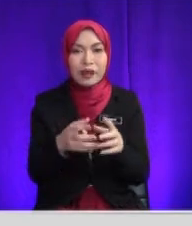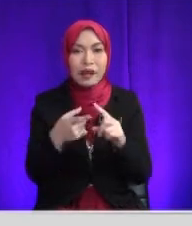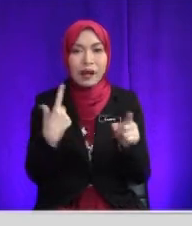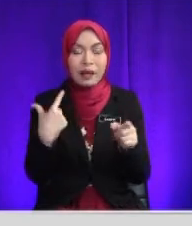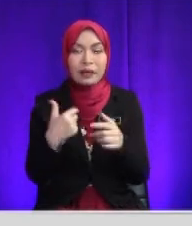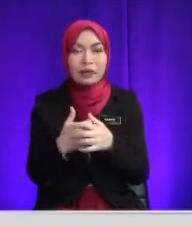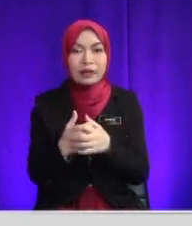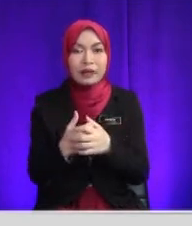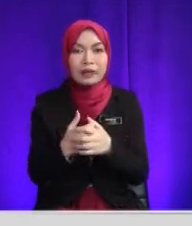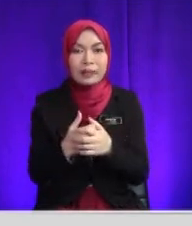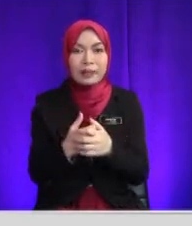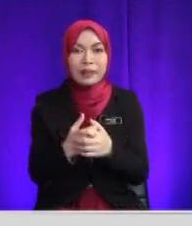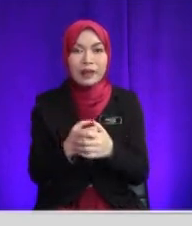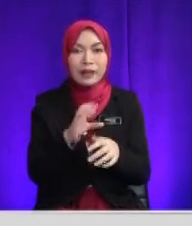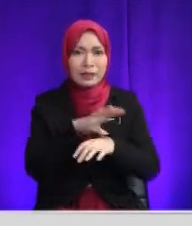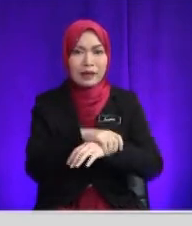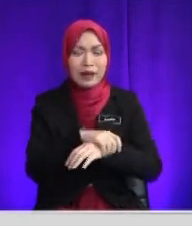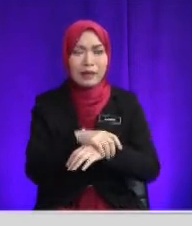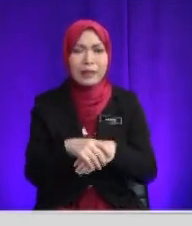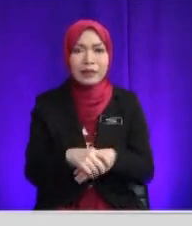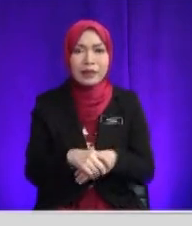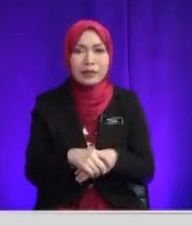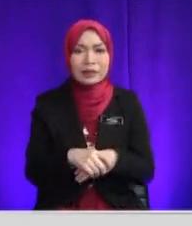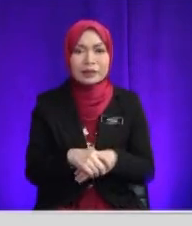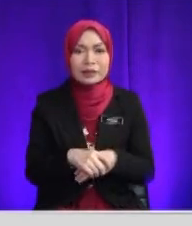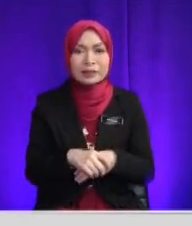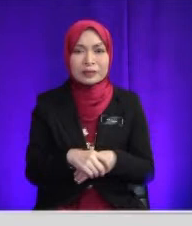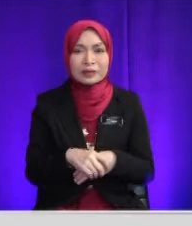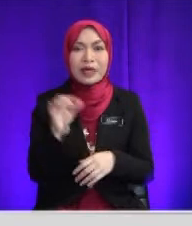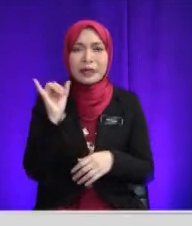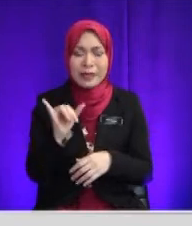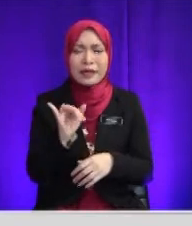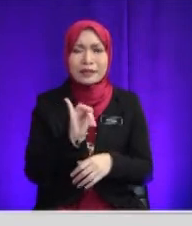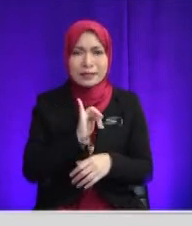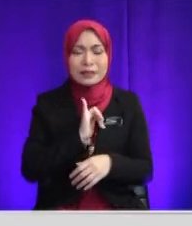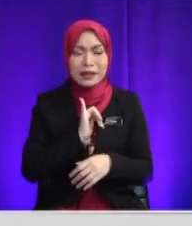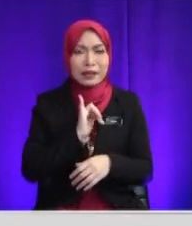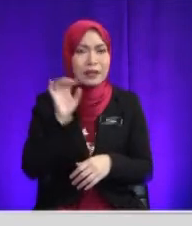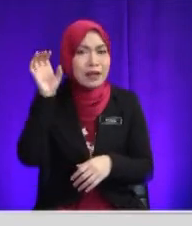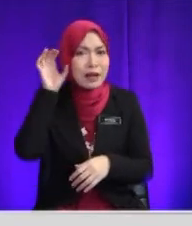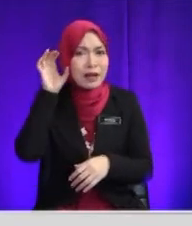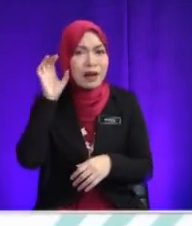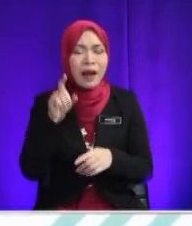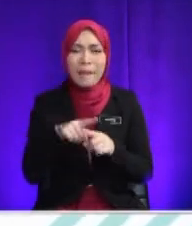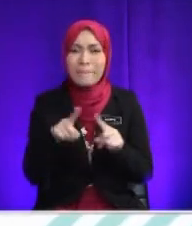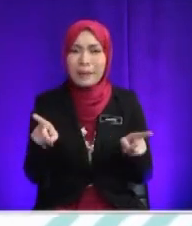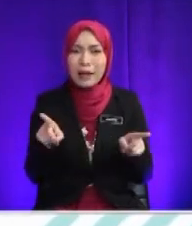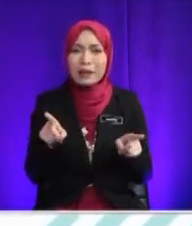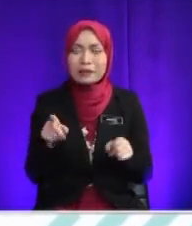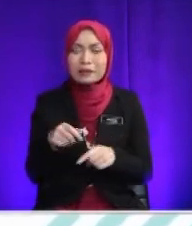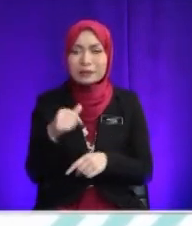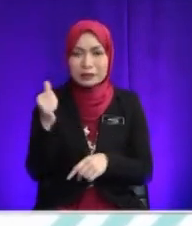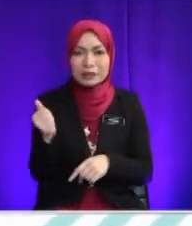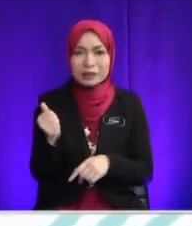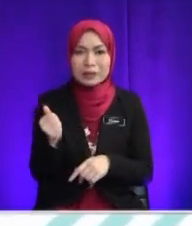Did you hear a criminal broke out of the prison near here the other day? Yes, I did, but they must have caught him and put him safely away again by